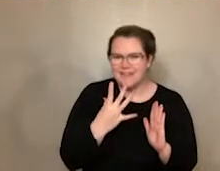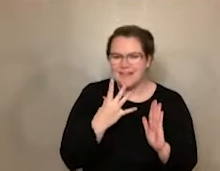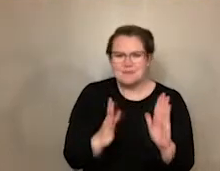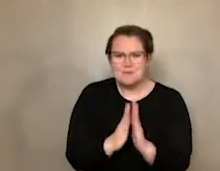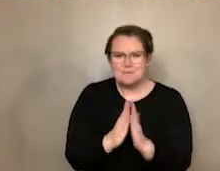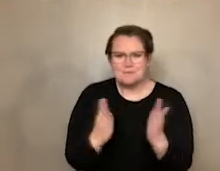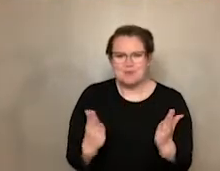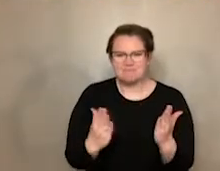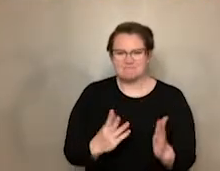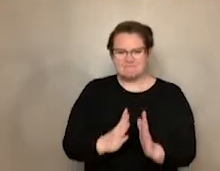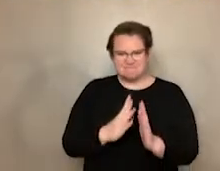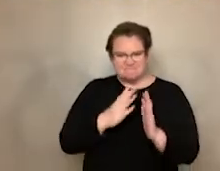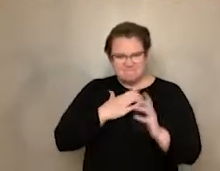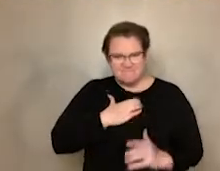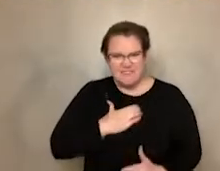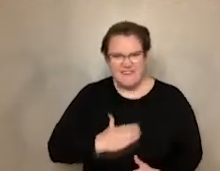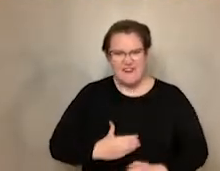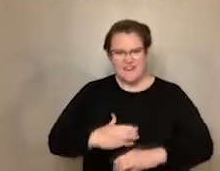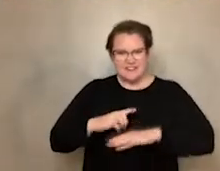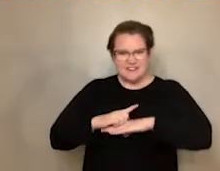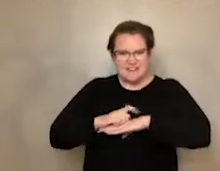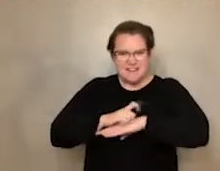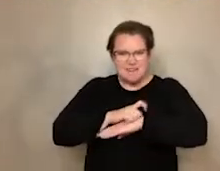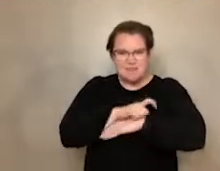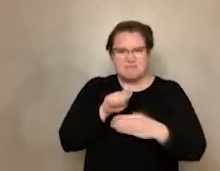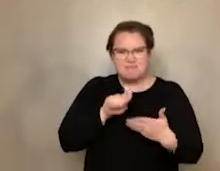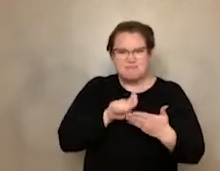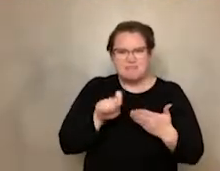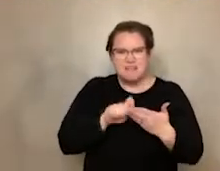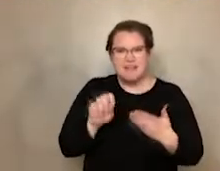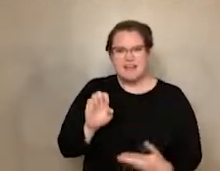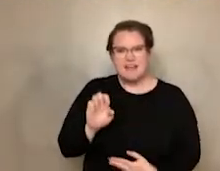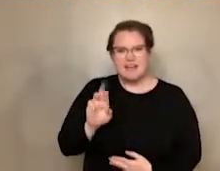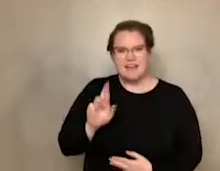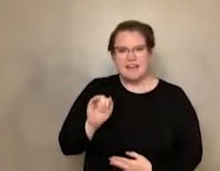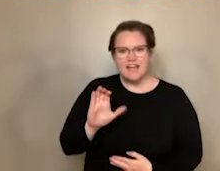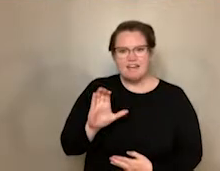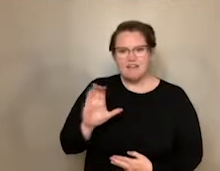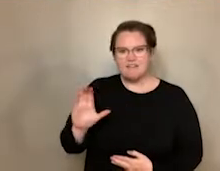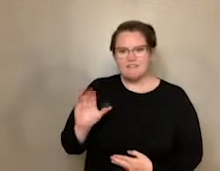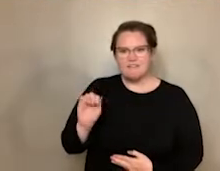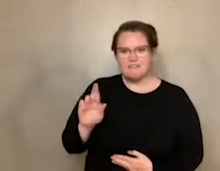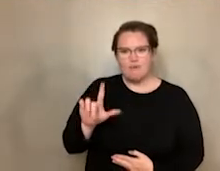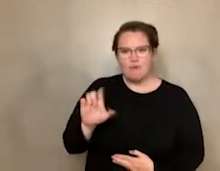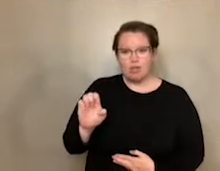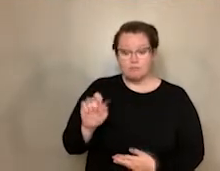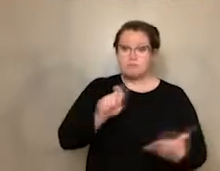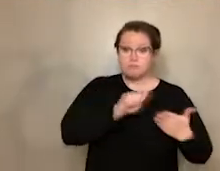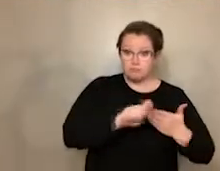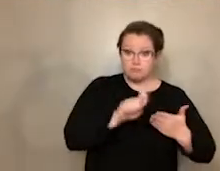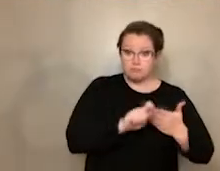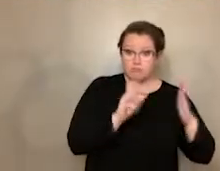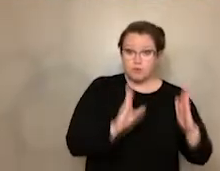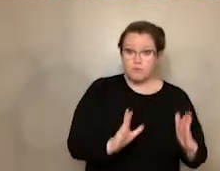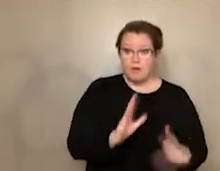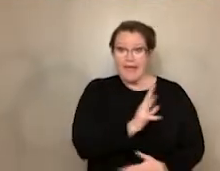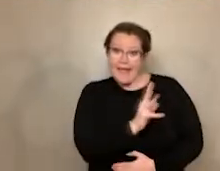Hungry Caterpillar by Eric Carle. And Eric Carle is not only the author, but he is also